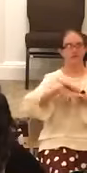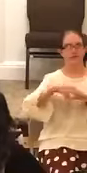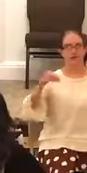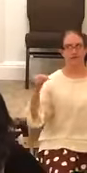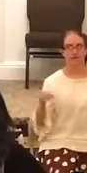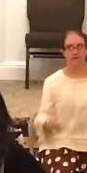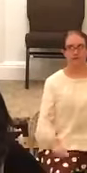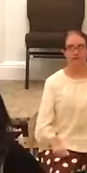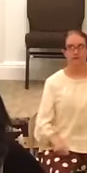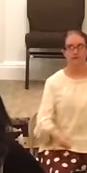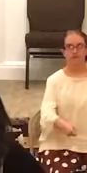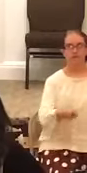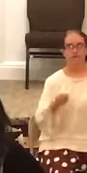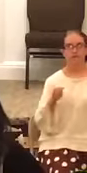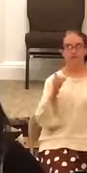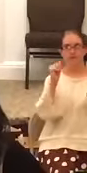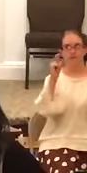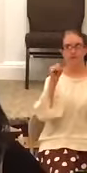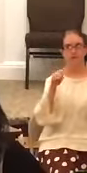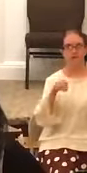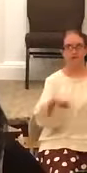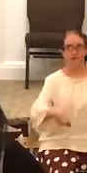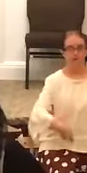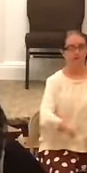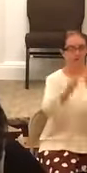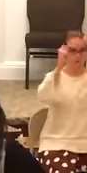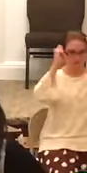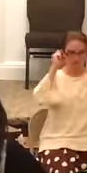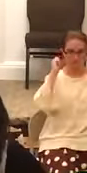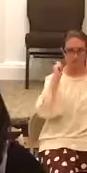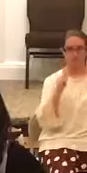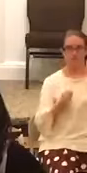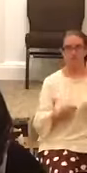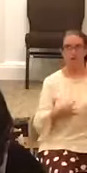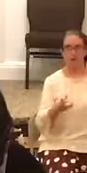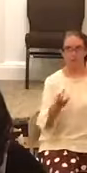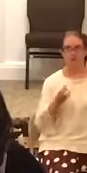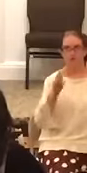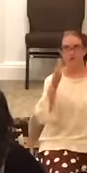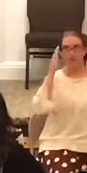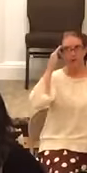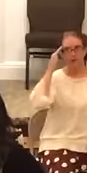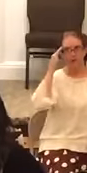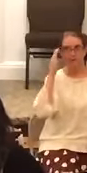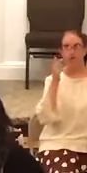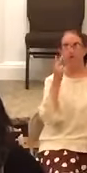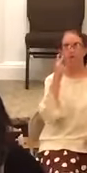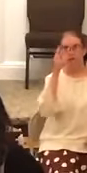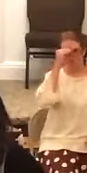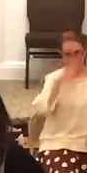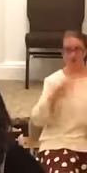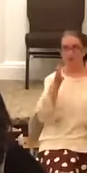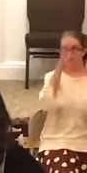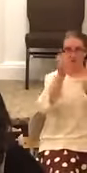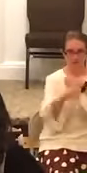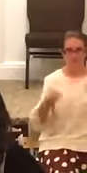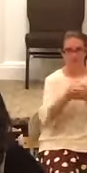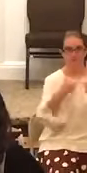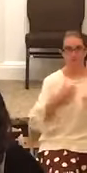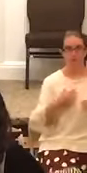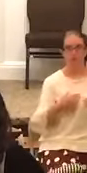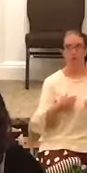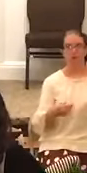Hallelujah. He pulled us out. Oh, David said he picked me from a horrible pit. I want you to know that now you're looking at a man that God saved before I